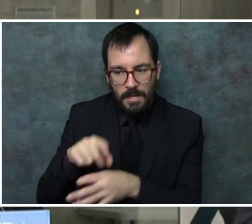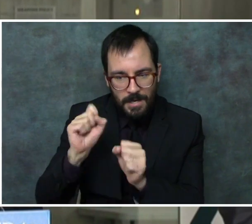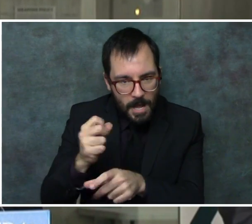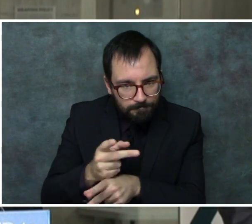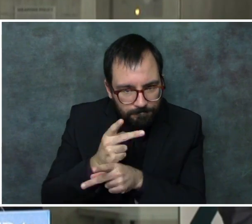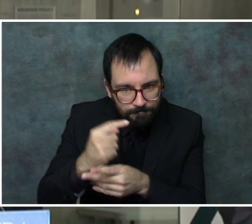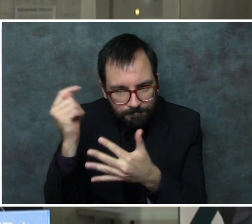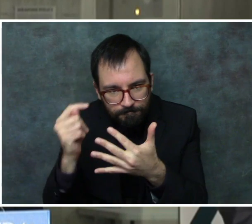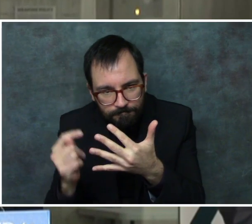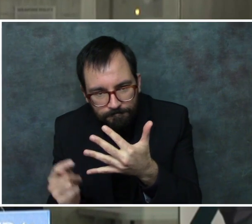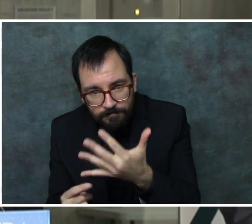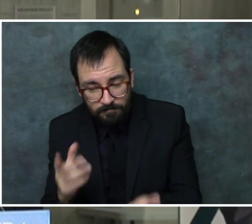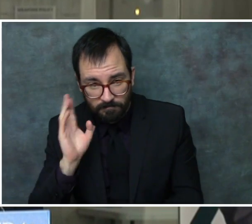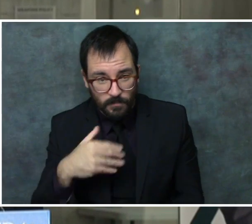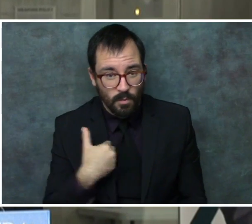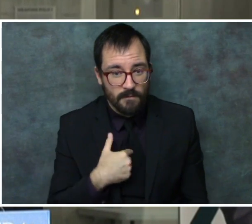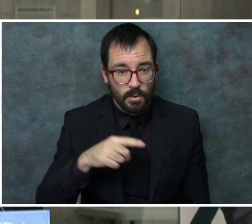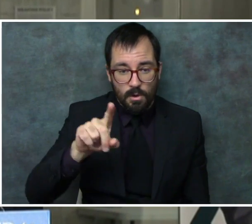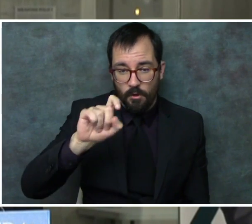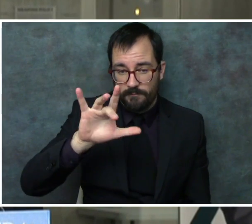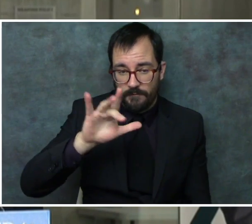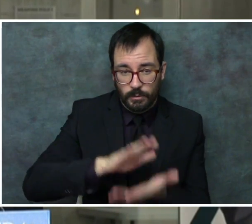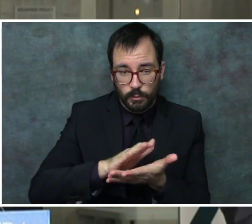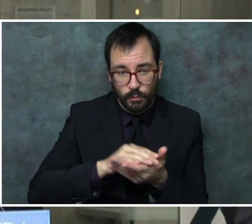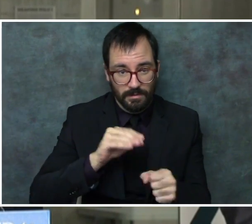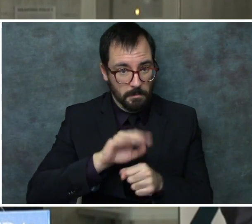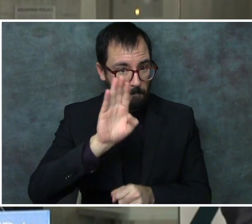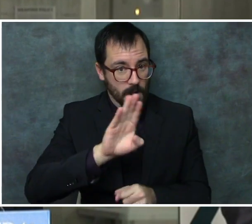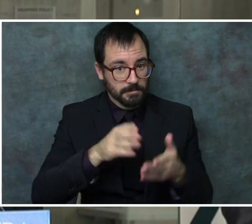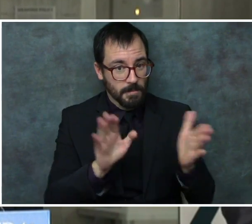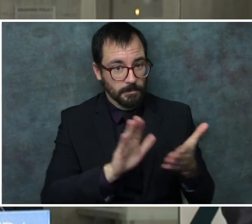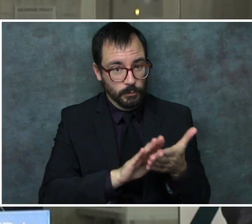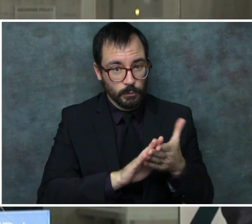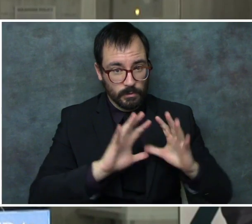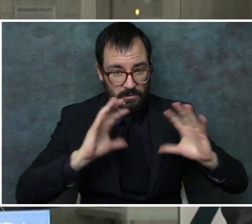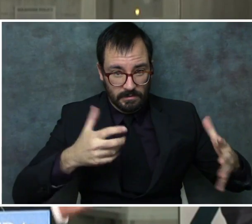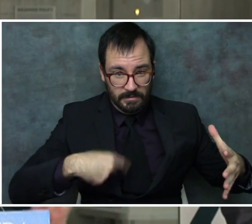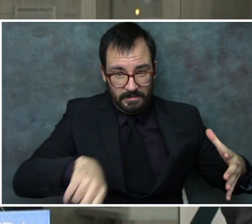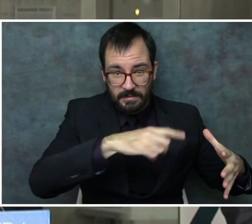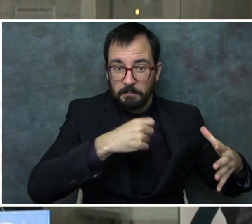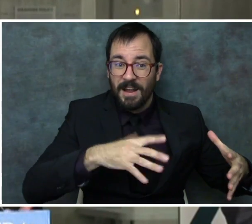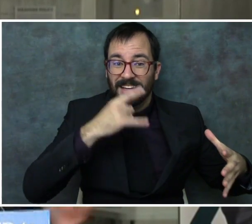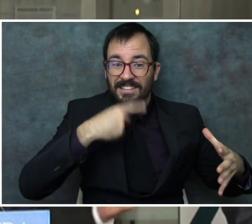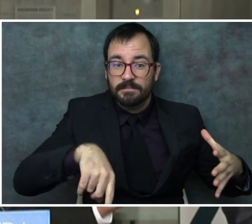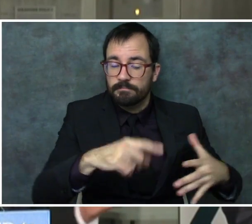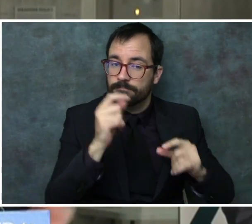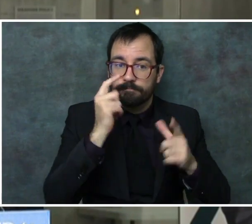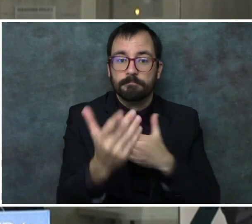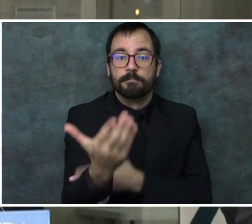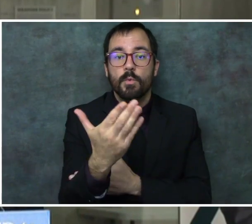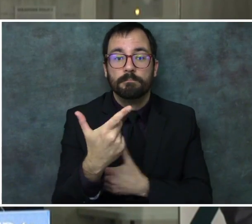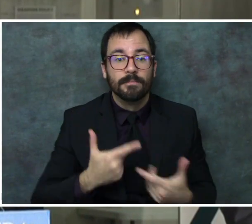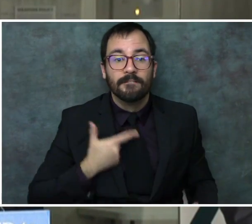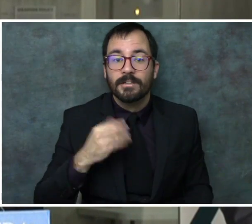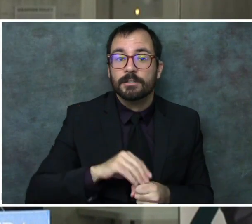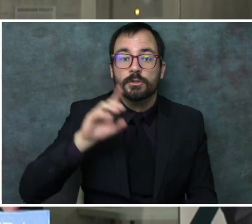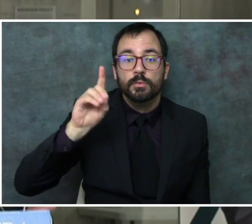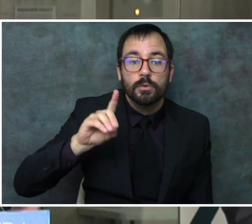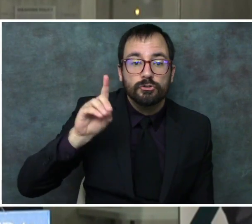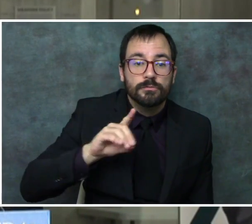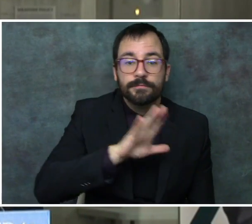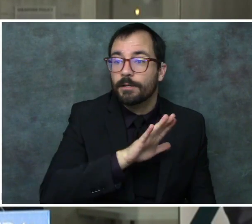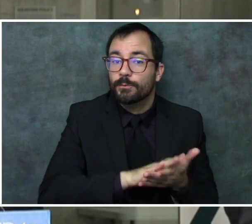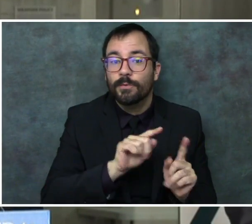schools. Many of our kids, you know, might wake up in the morning and they live in Dorchester and their school is in Brighton, and we're busing them across the city, or they're taking